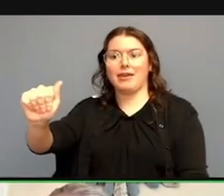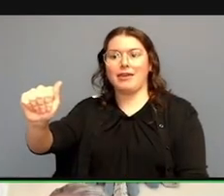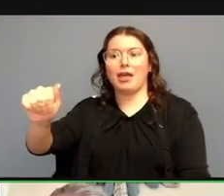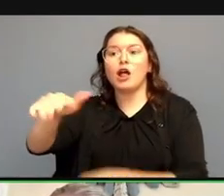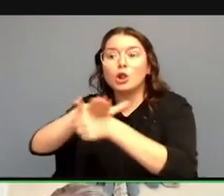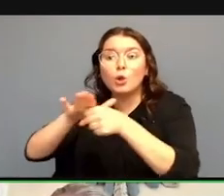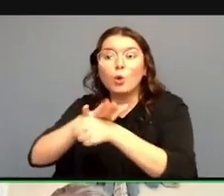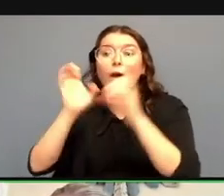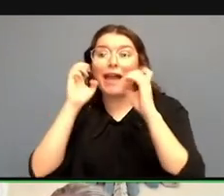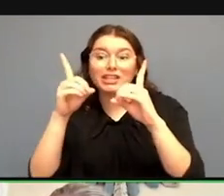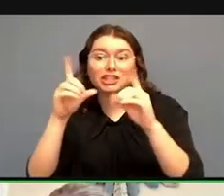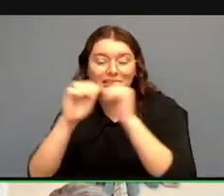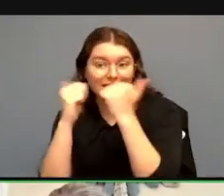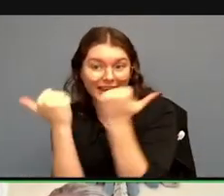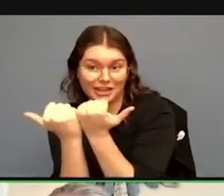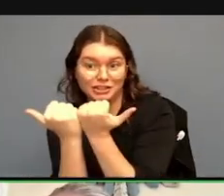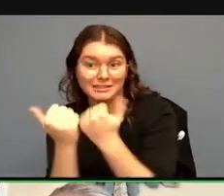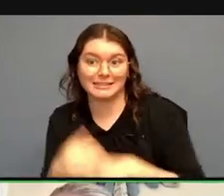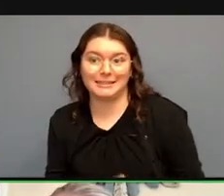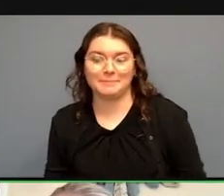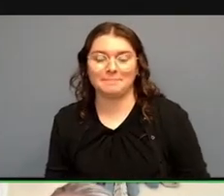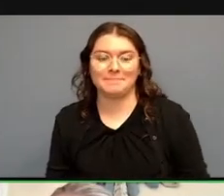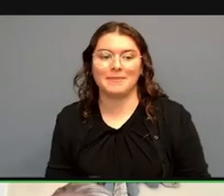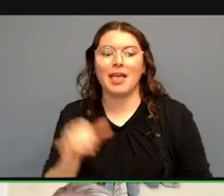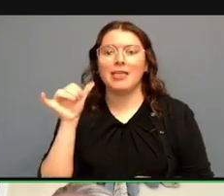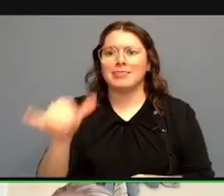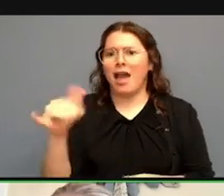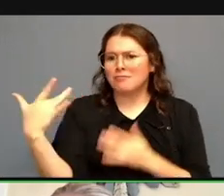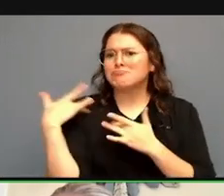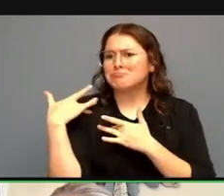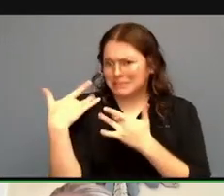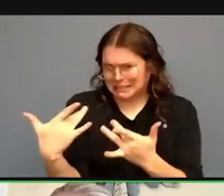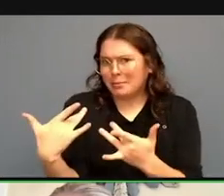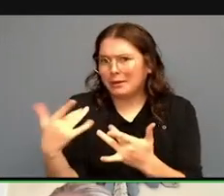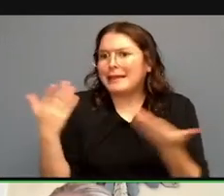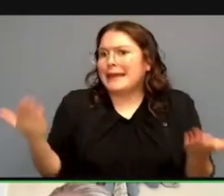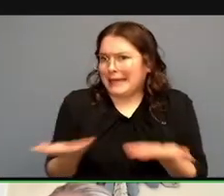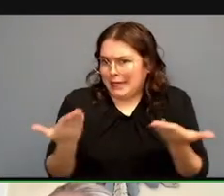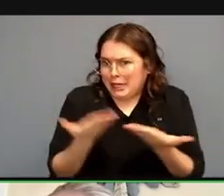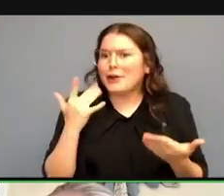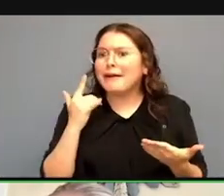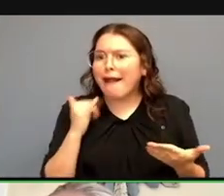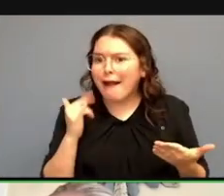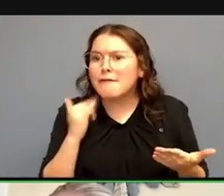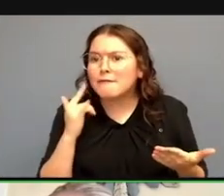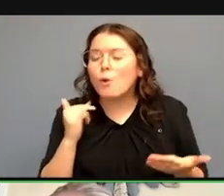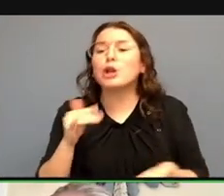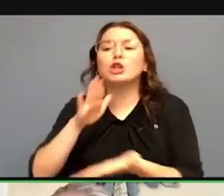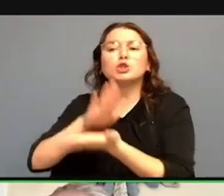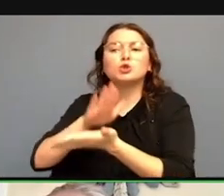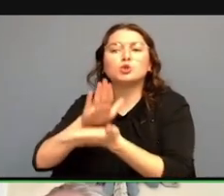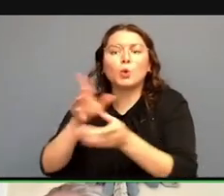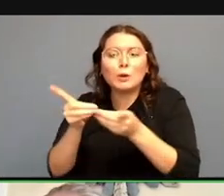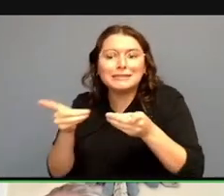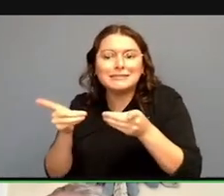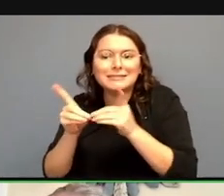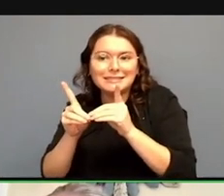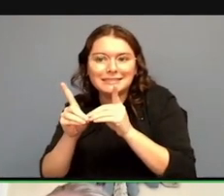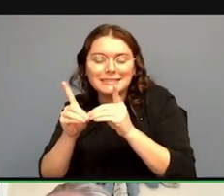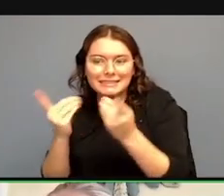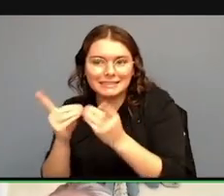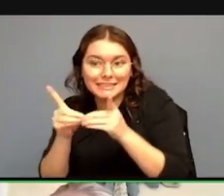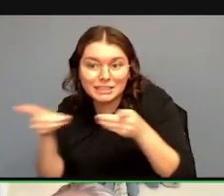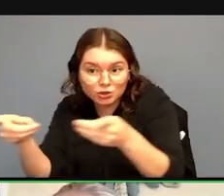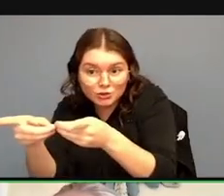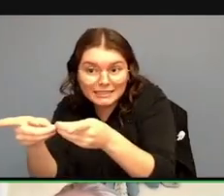Local Educational Agency. That's typically here in California, the school district.